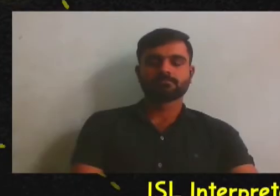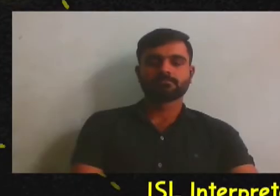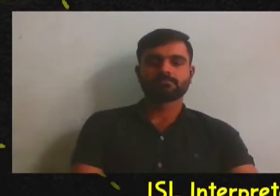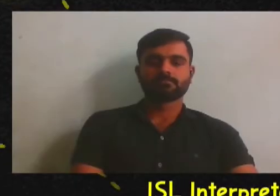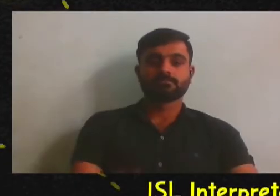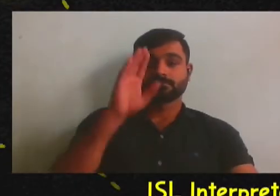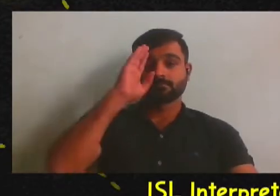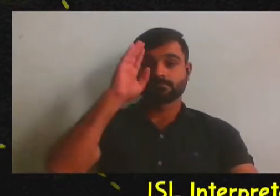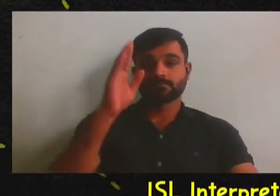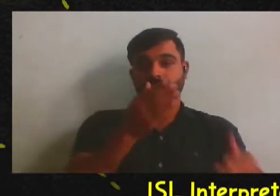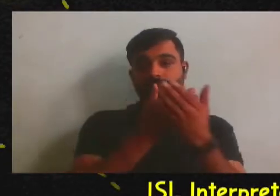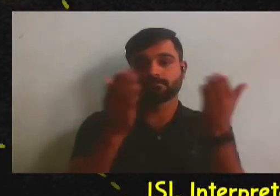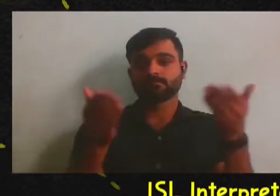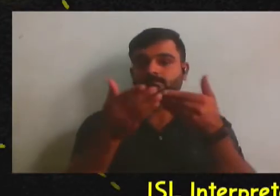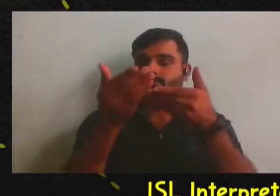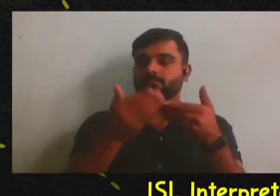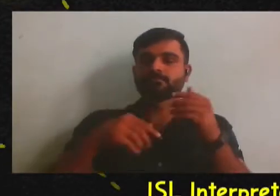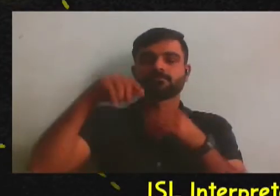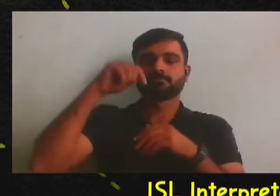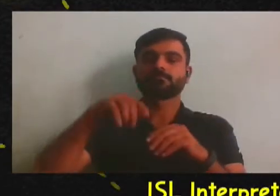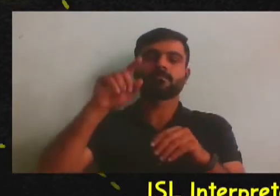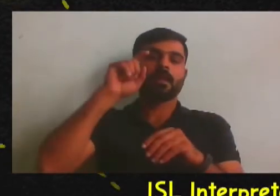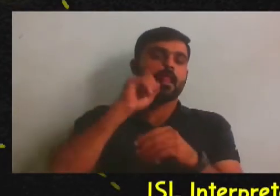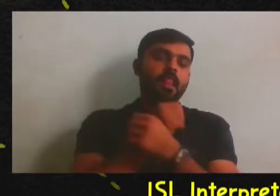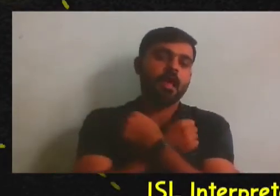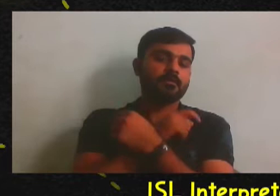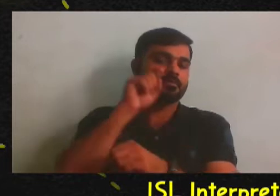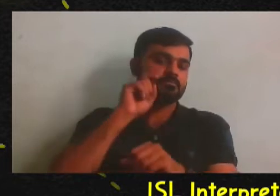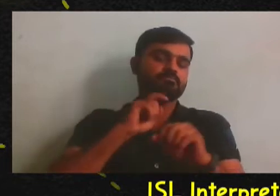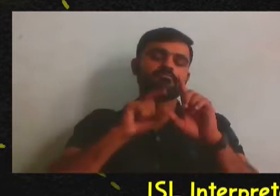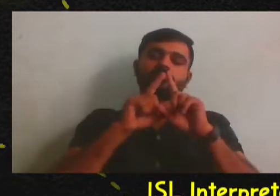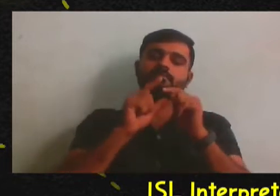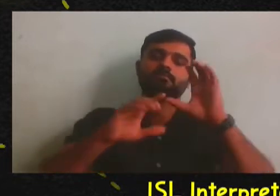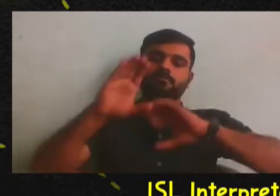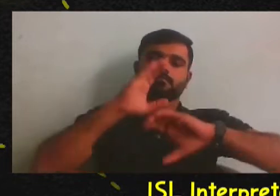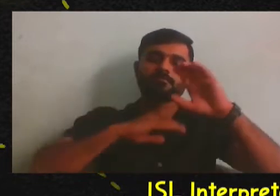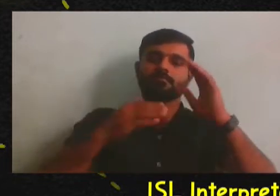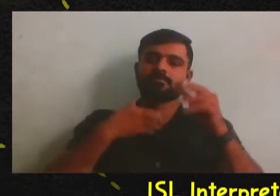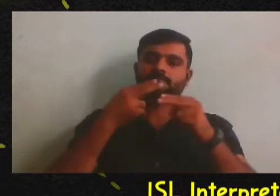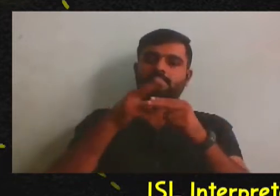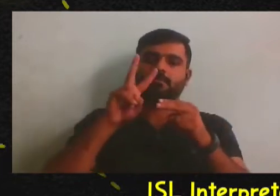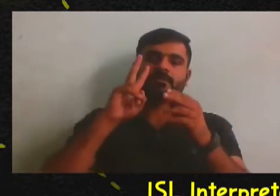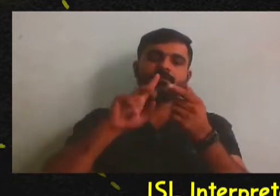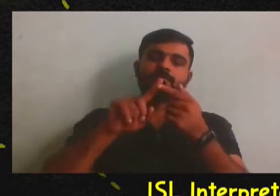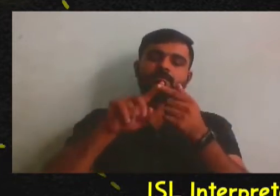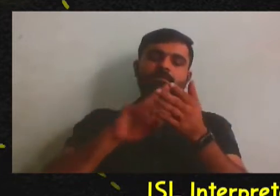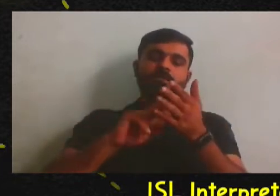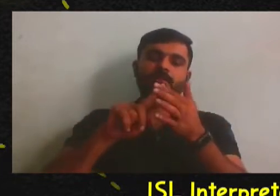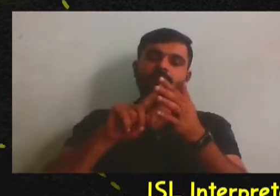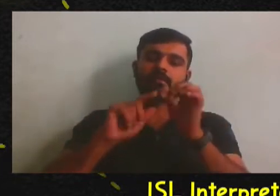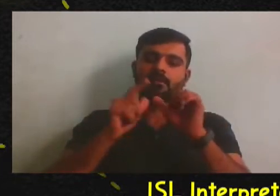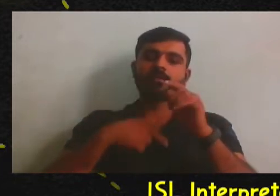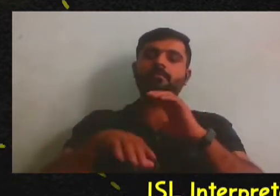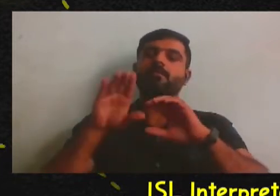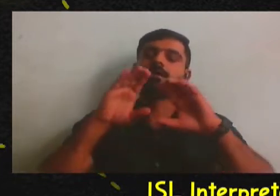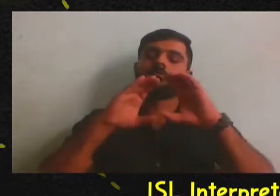Hi, everyone. Welcome to day 2 of the Love, Sex, and Data conference. I am Vinita, and I work in the communications team at the YP